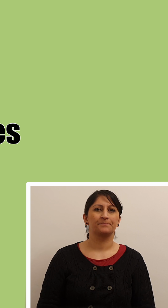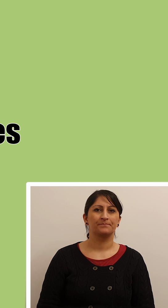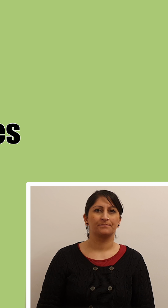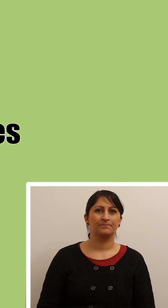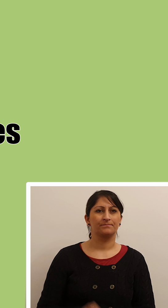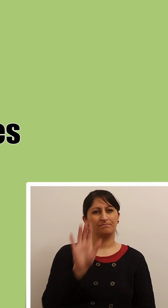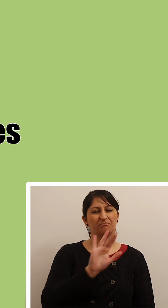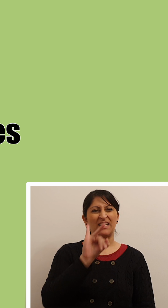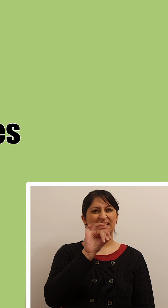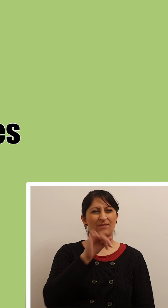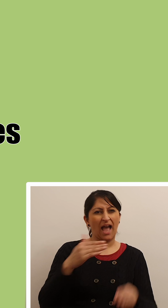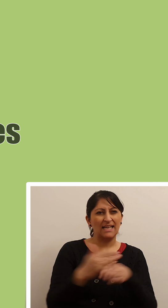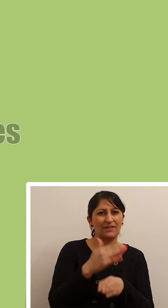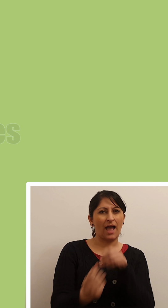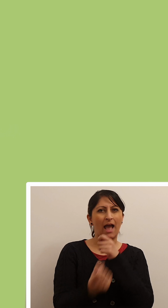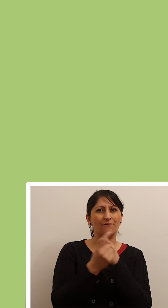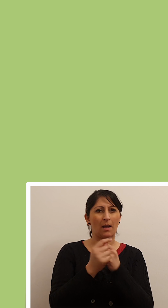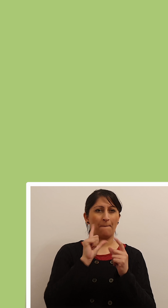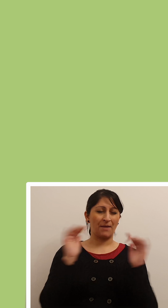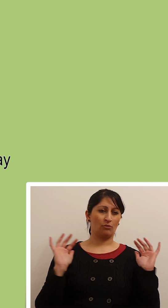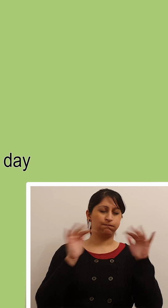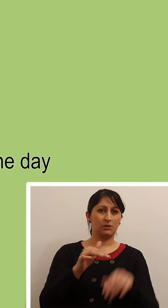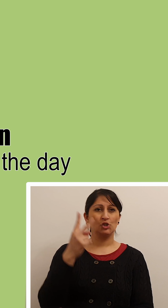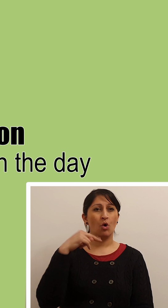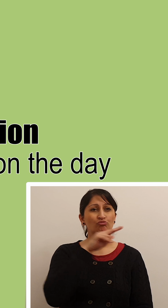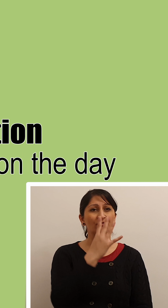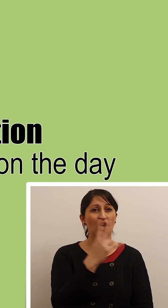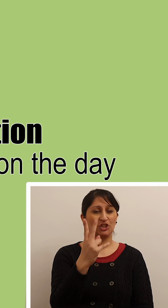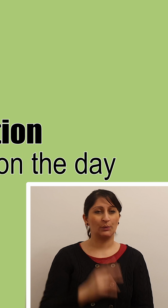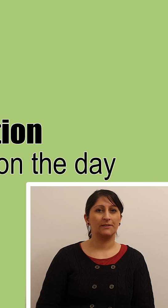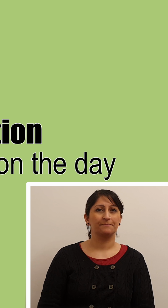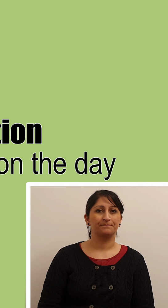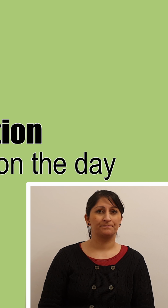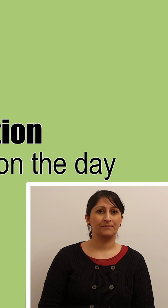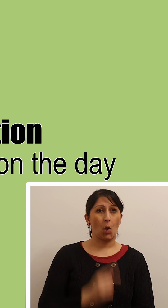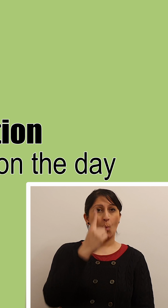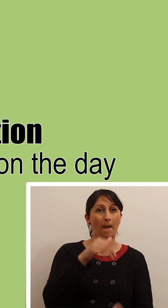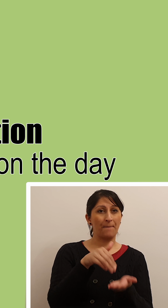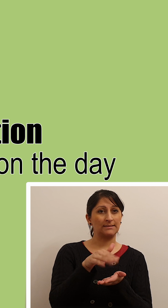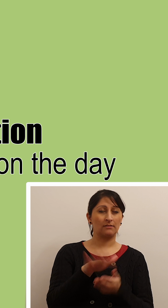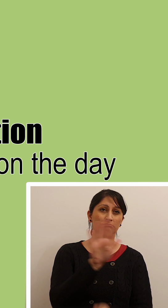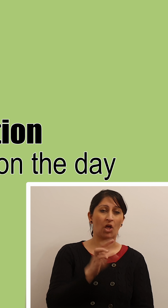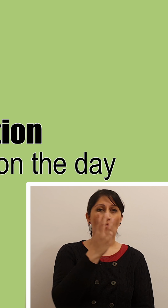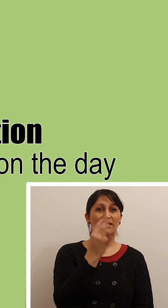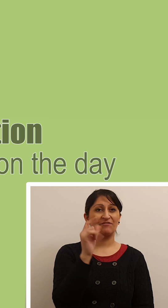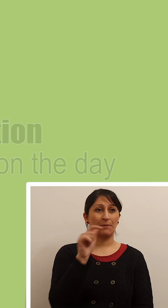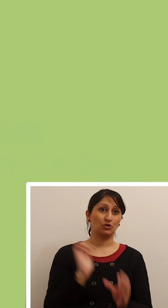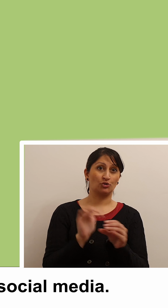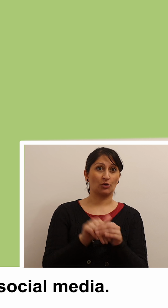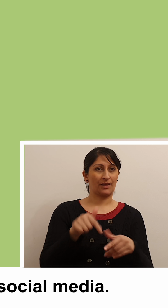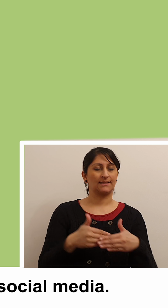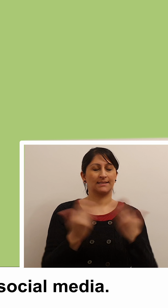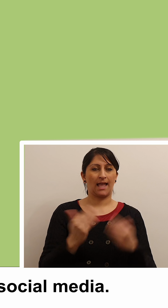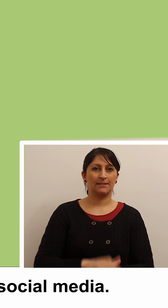242 delegates, one marketplace celebration, an average of 37 people joined on the day.